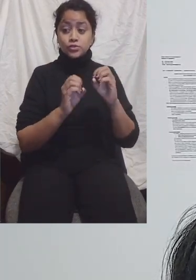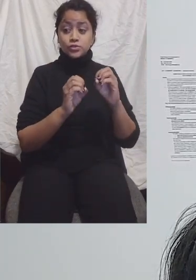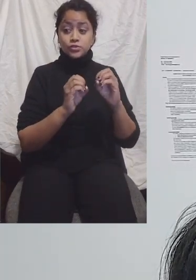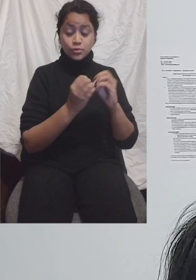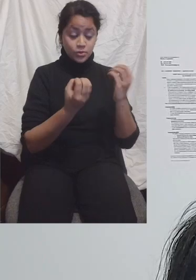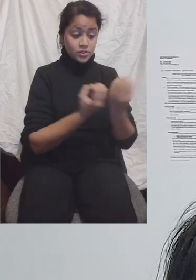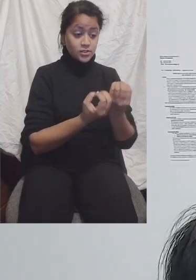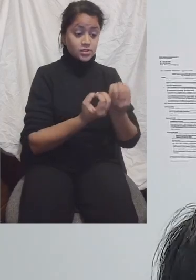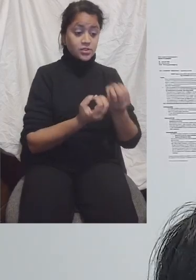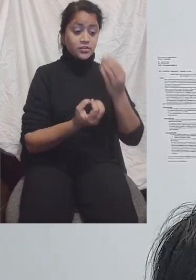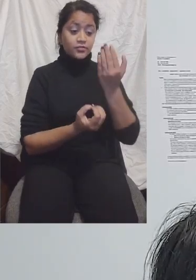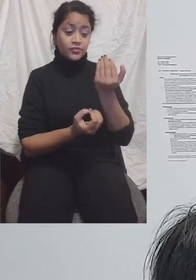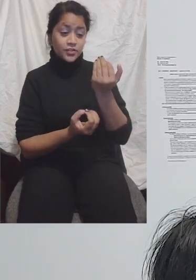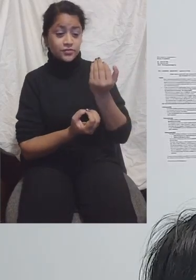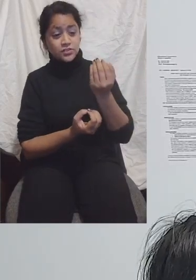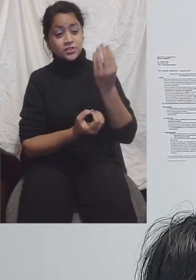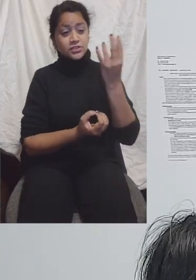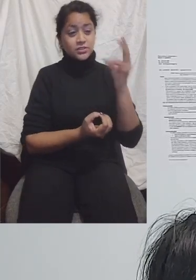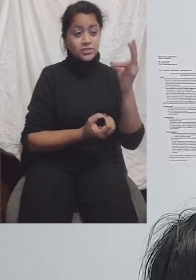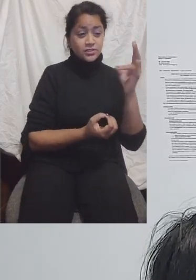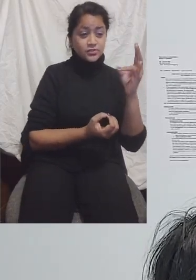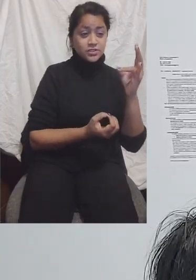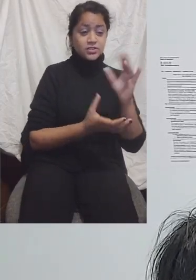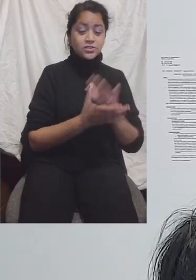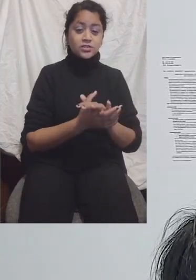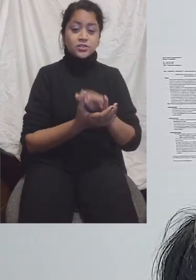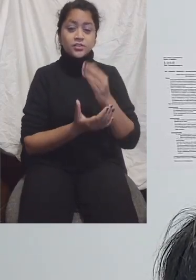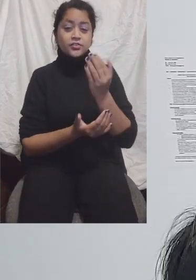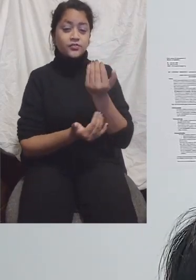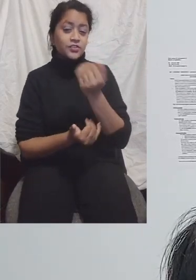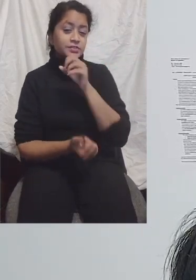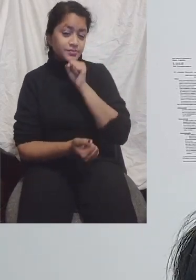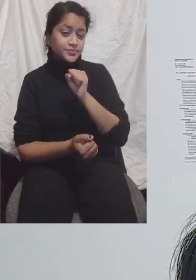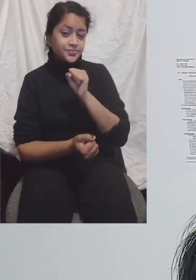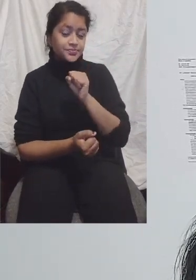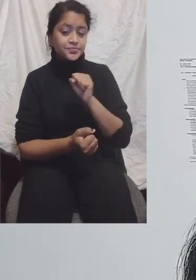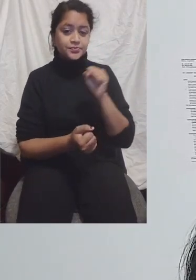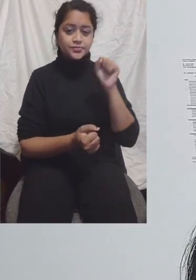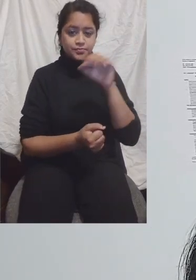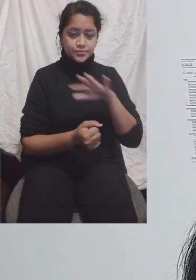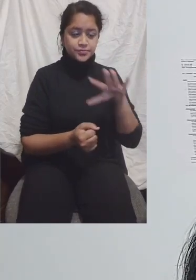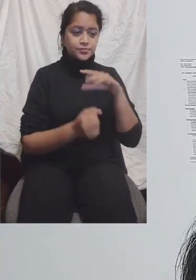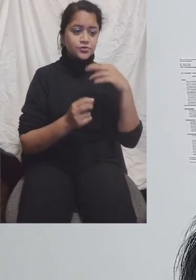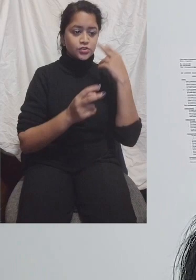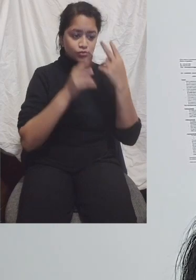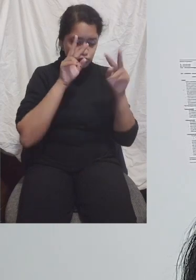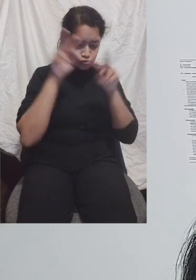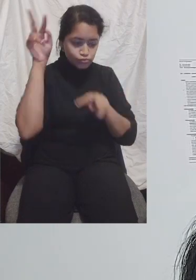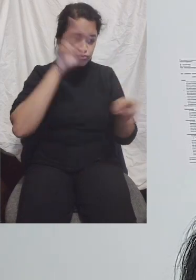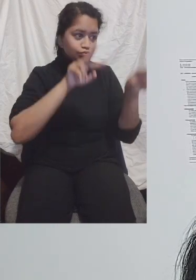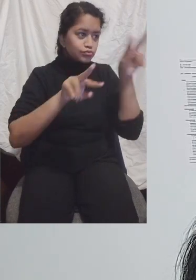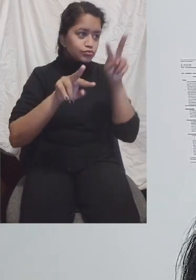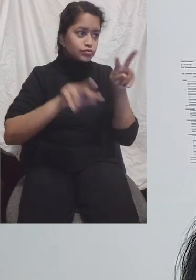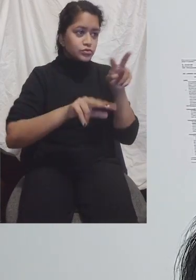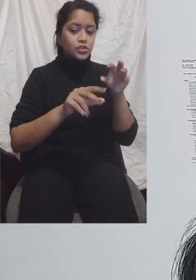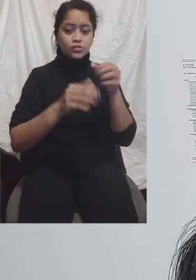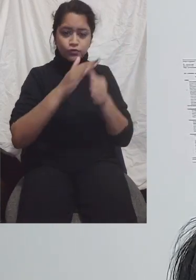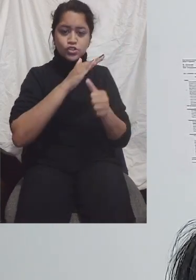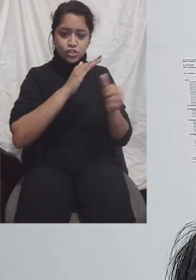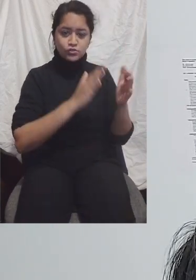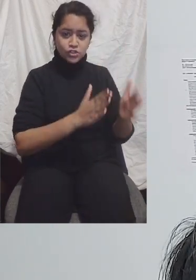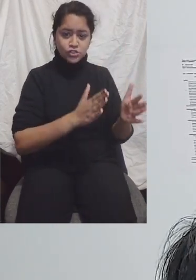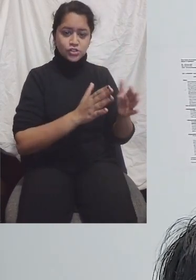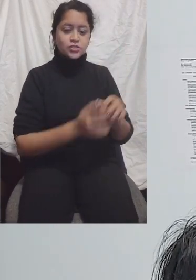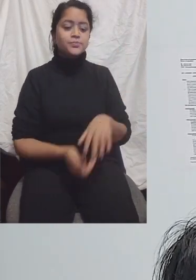early. So usually most clinics will take students starting at about 15 to 17 years of age